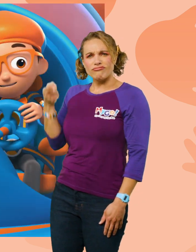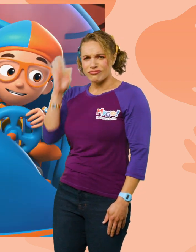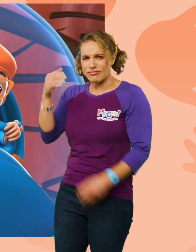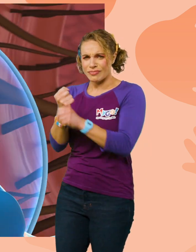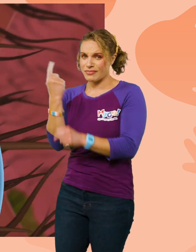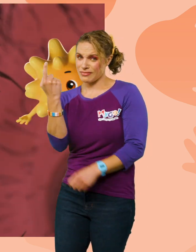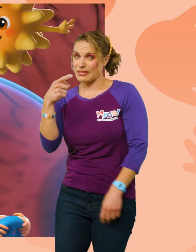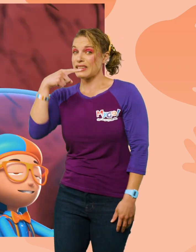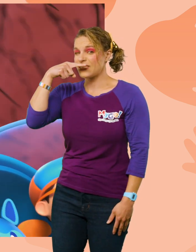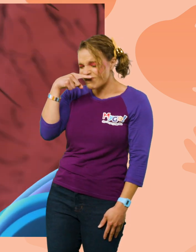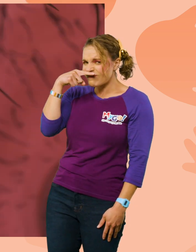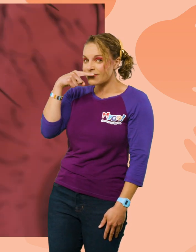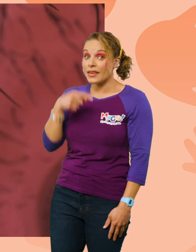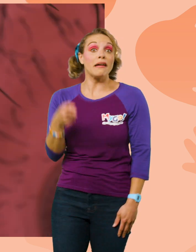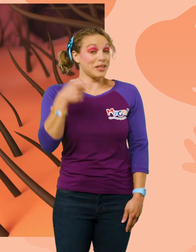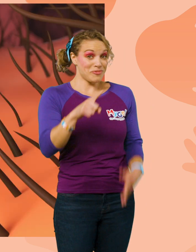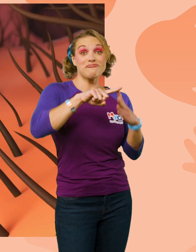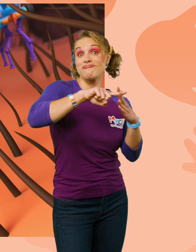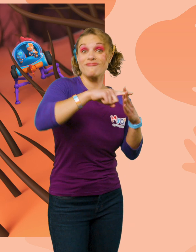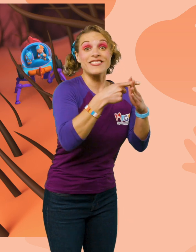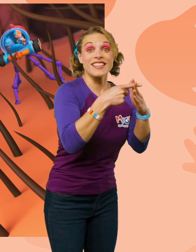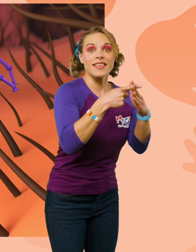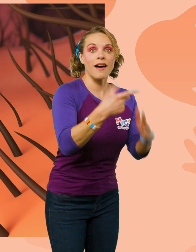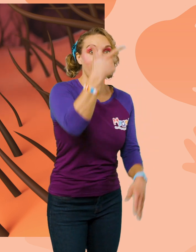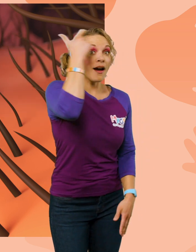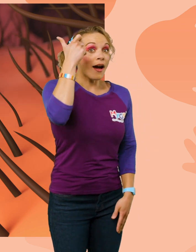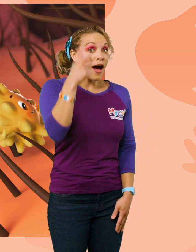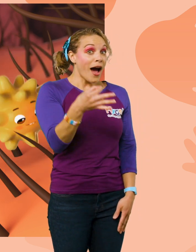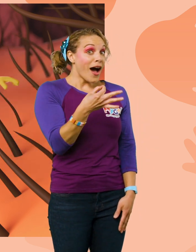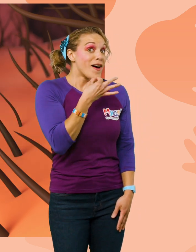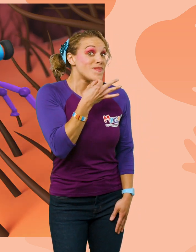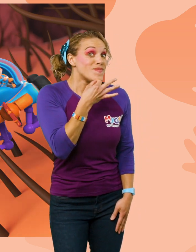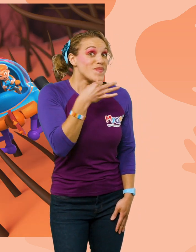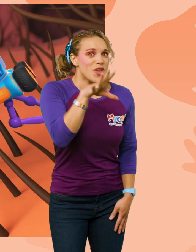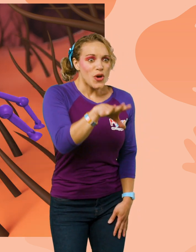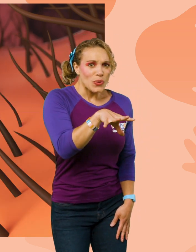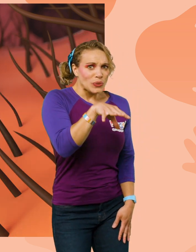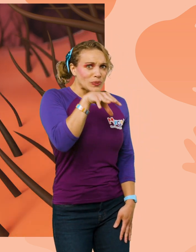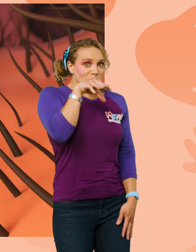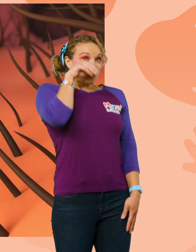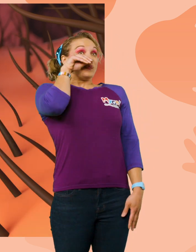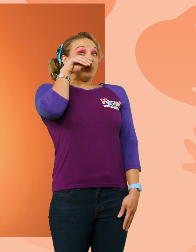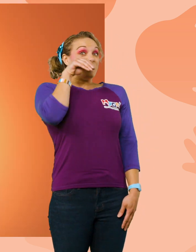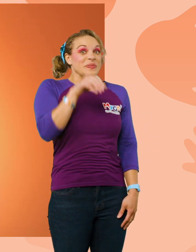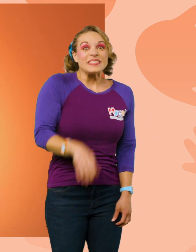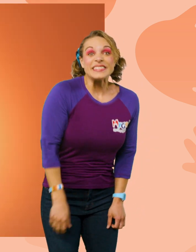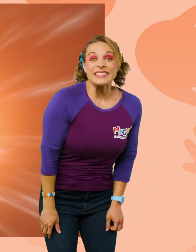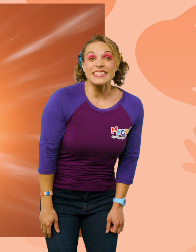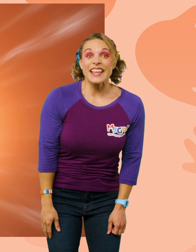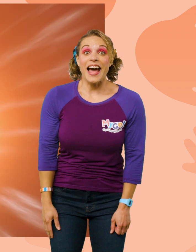So, this will make someone sneeze? This is just the start, since a sniff is